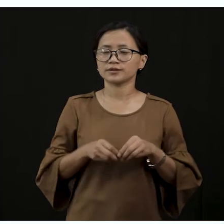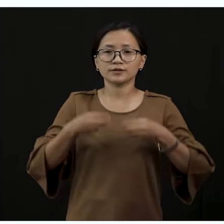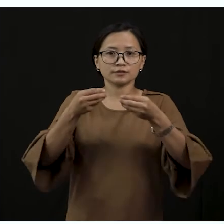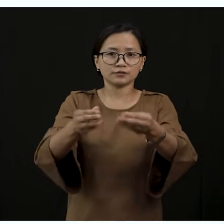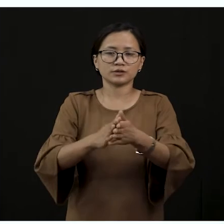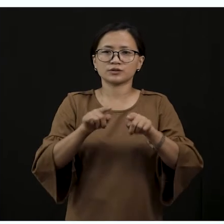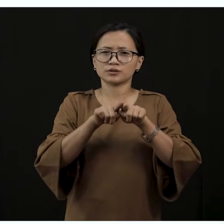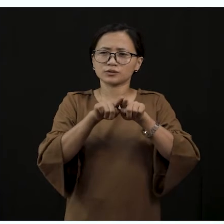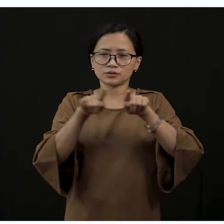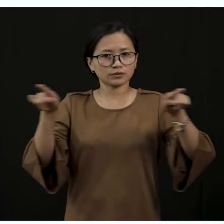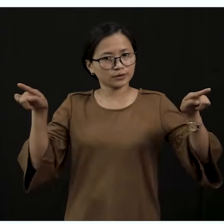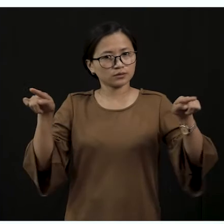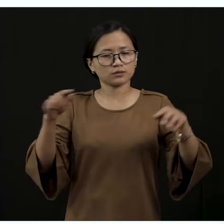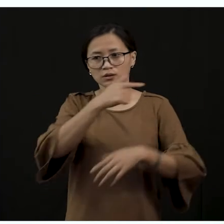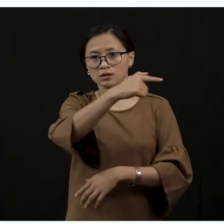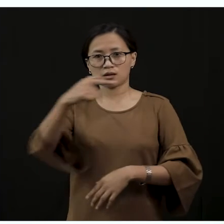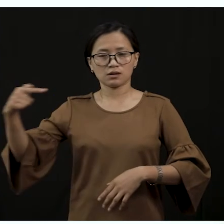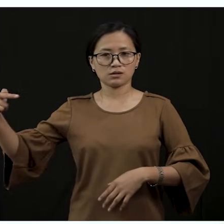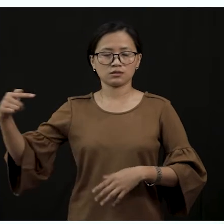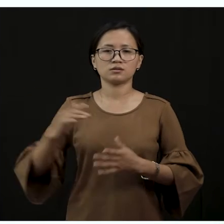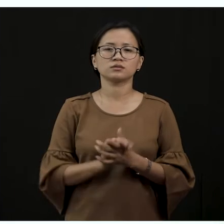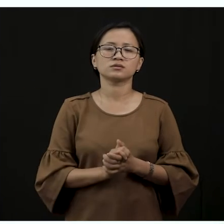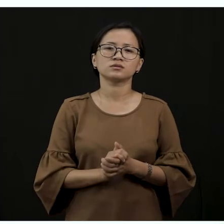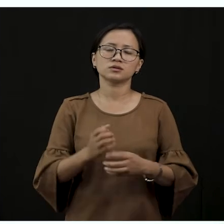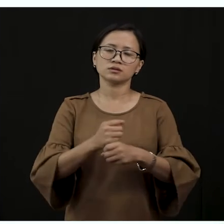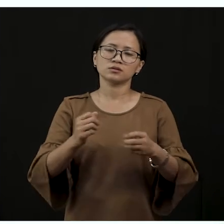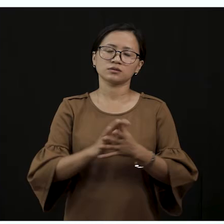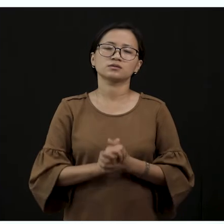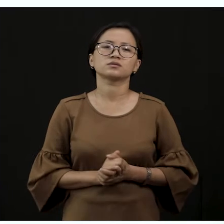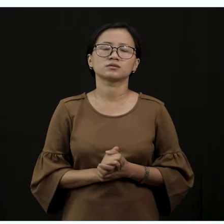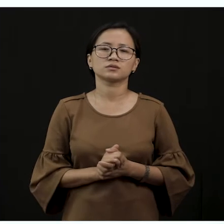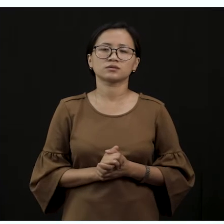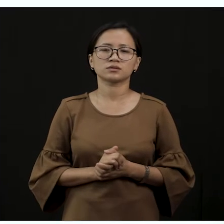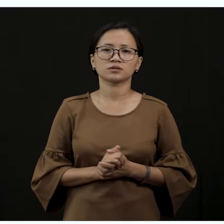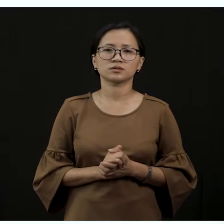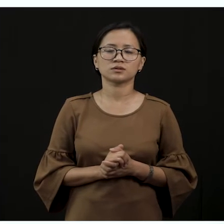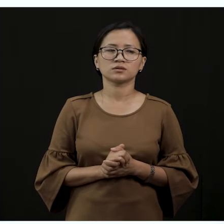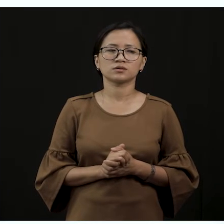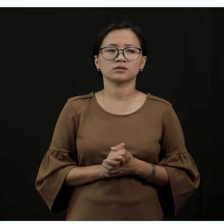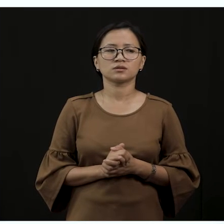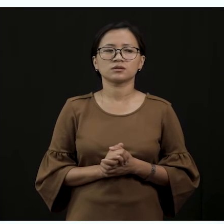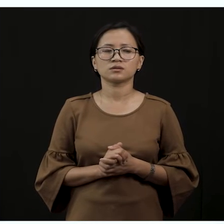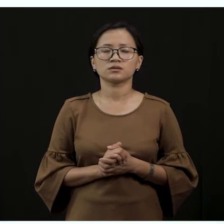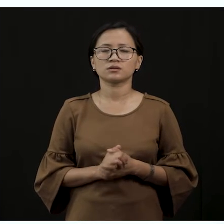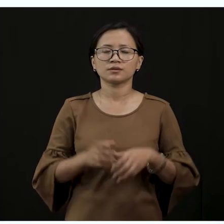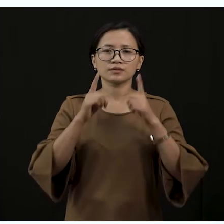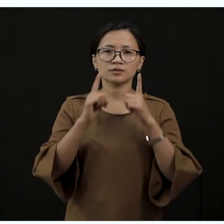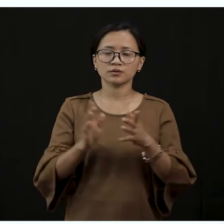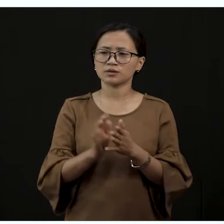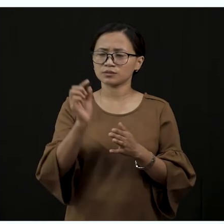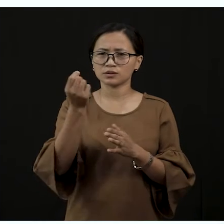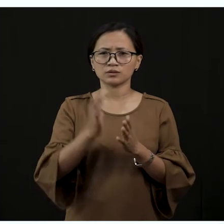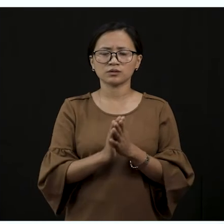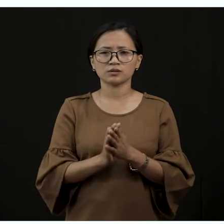line. A piece of string held tight will give you a straight line, but a